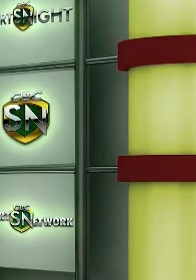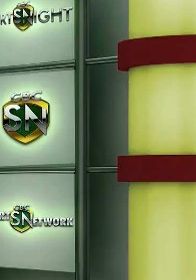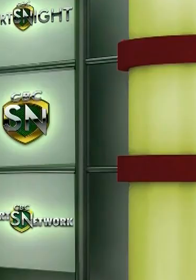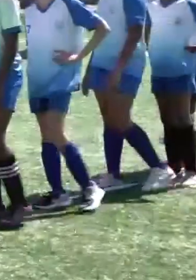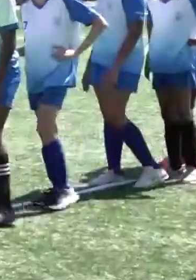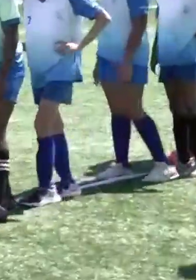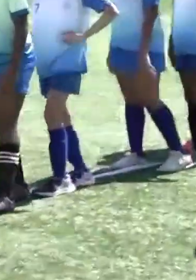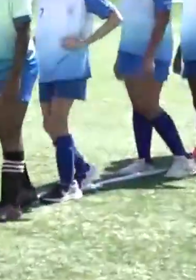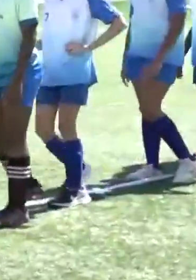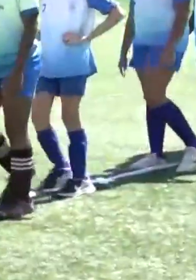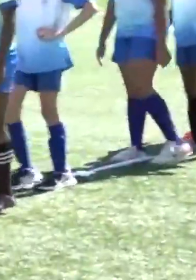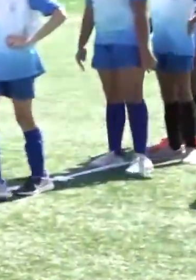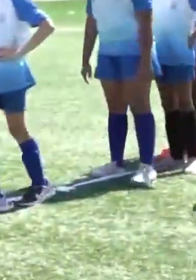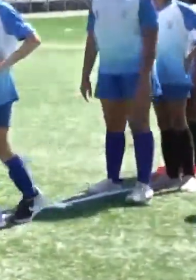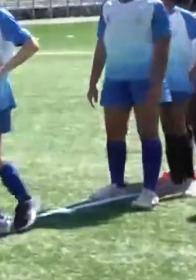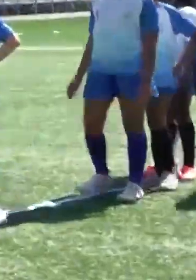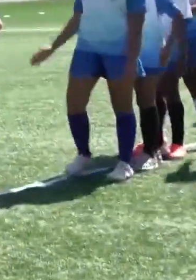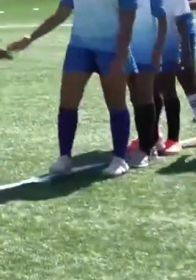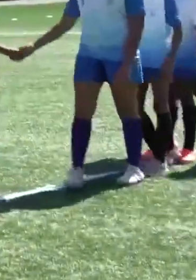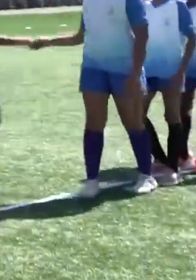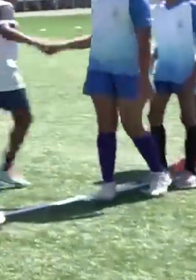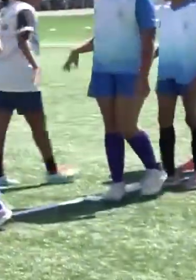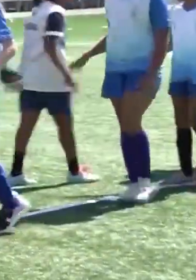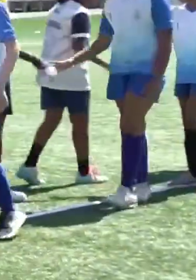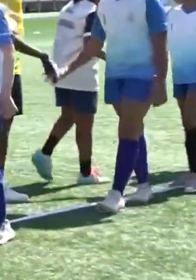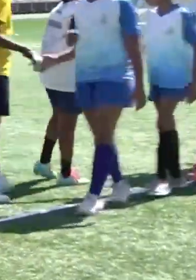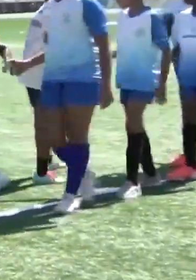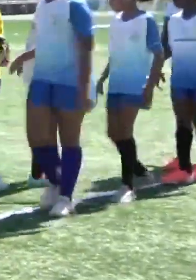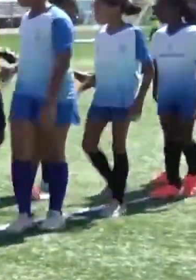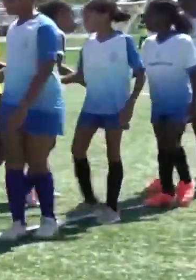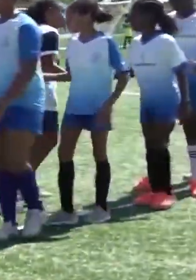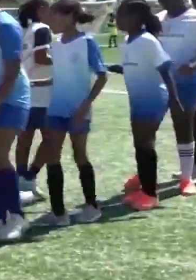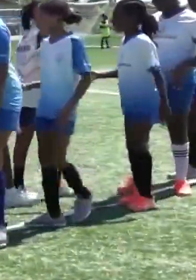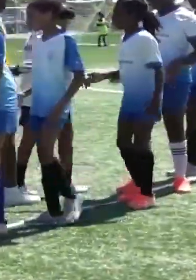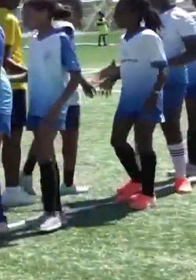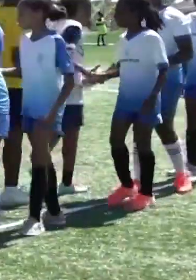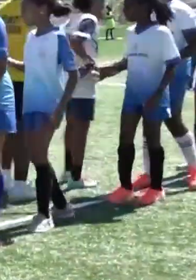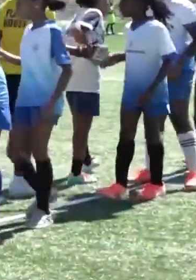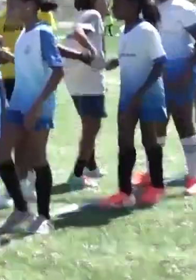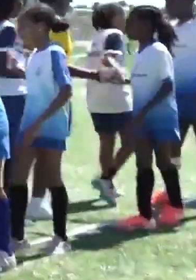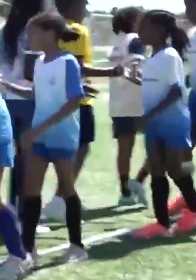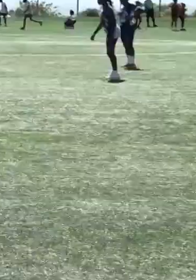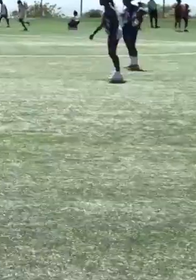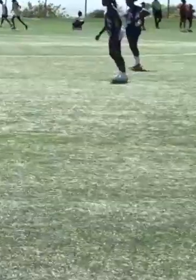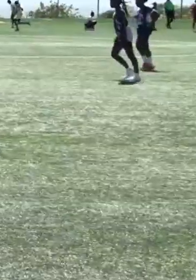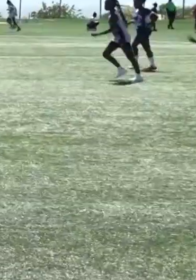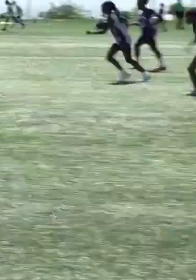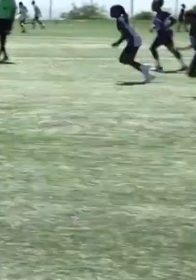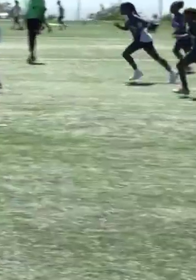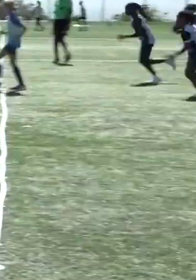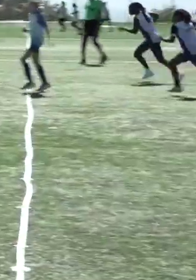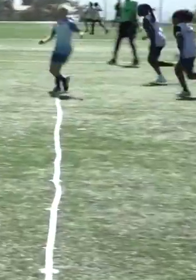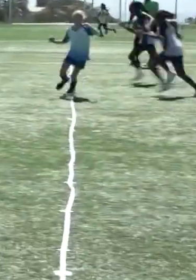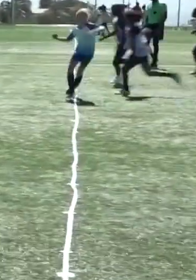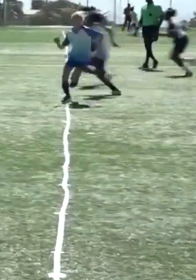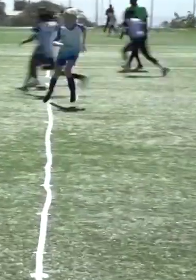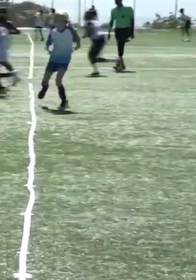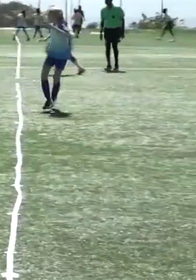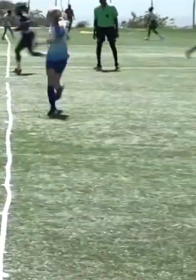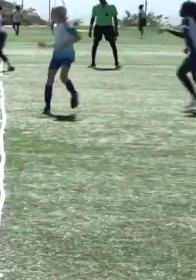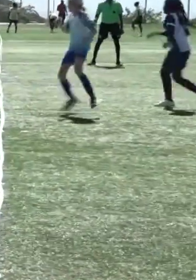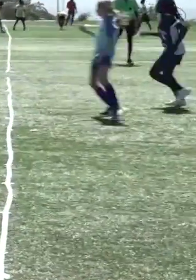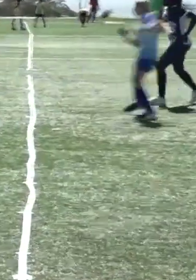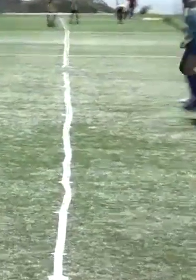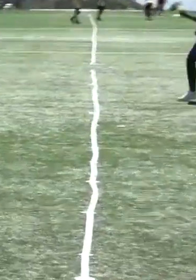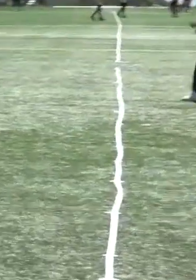number of schools attended the event at the BFA Technical Center in Wilde. The developmental festival is to encourage girls to play